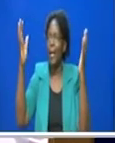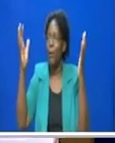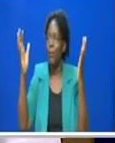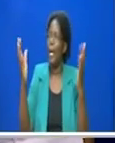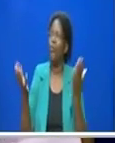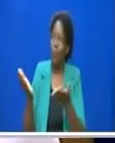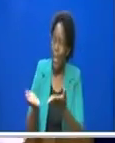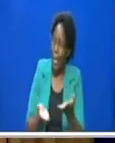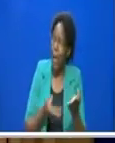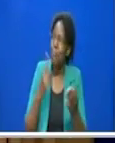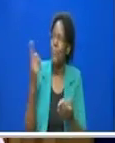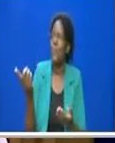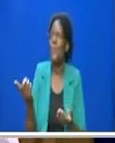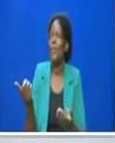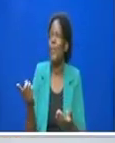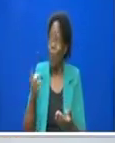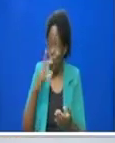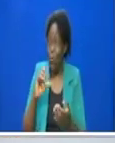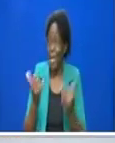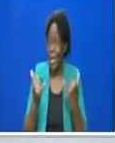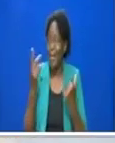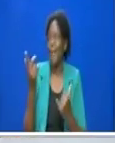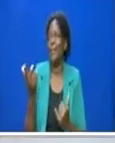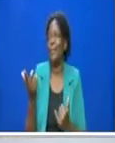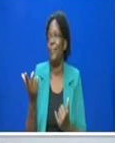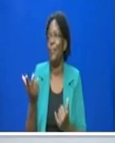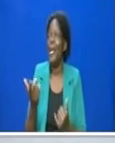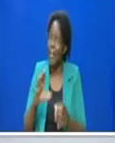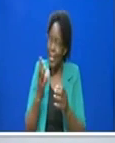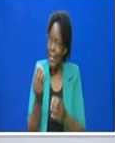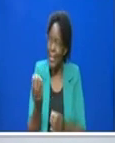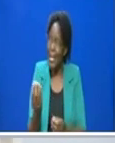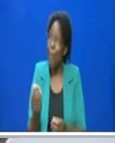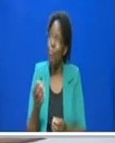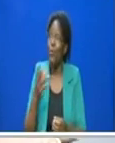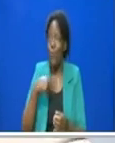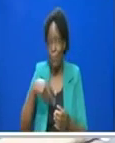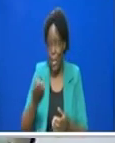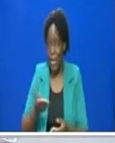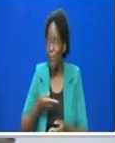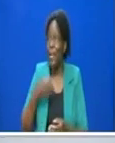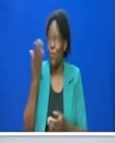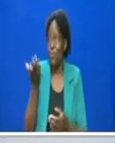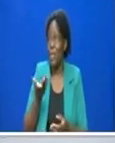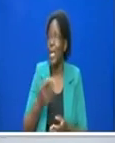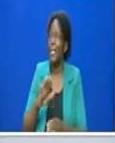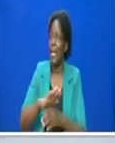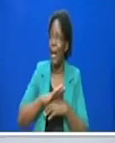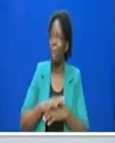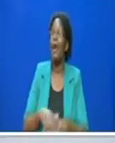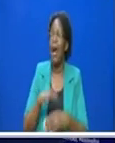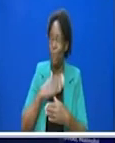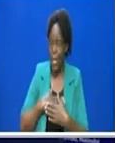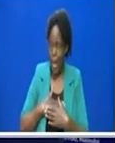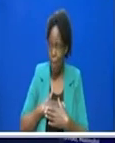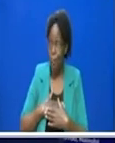you know? Yeah, that's enough. You deserve that. Yeah, that's enough. Yeah? The simple one that you've given to me is enough. Is enough. I'm humbled. Okay. So,